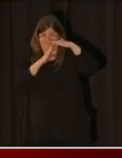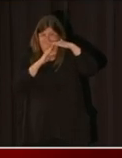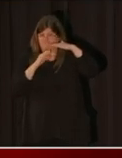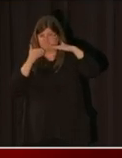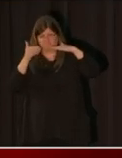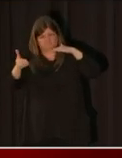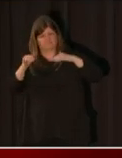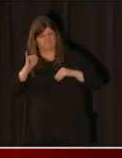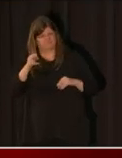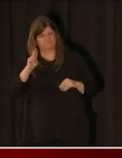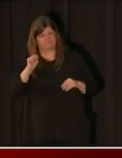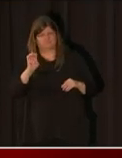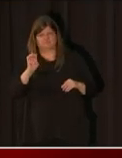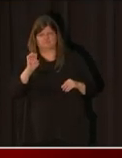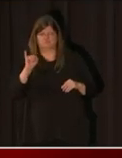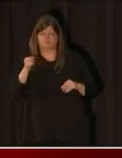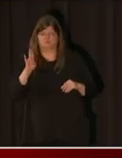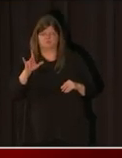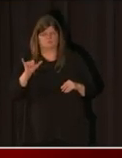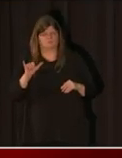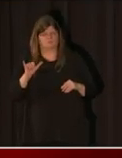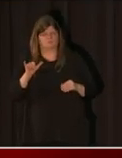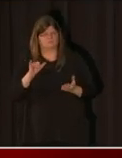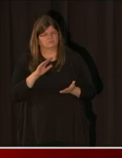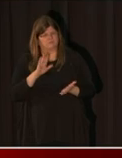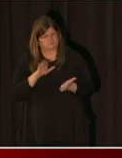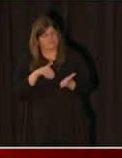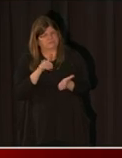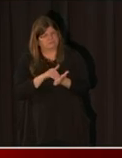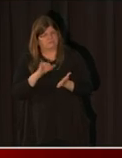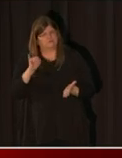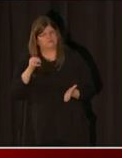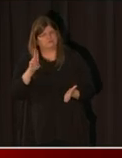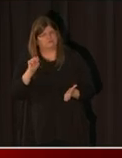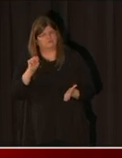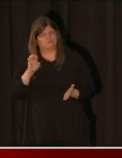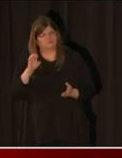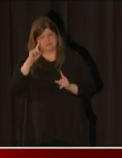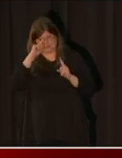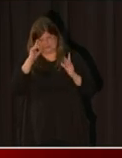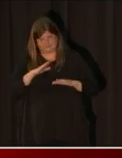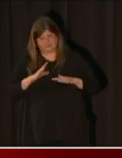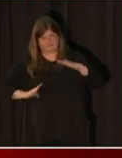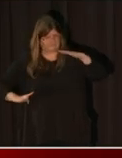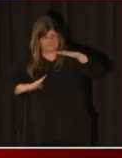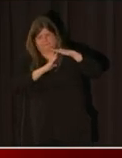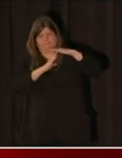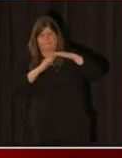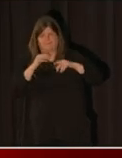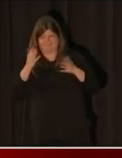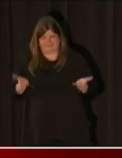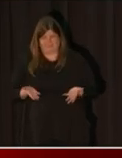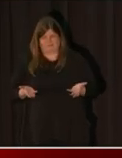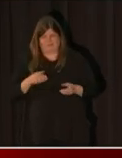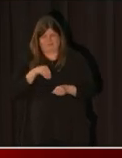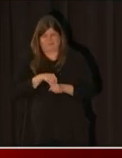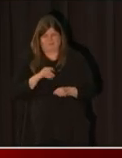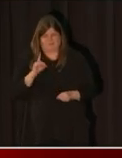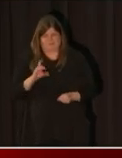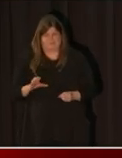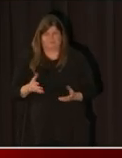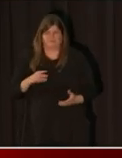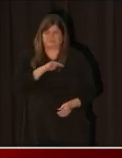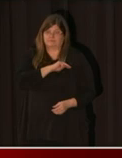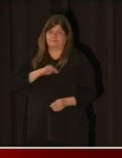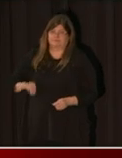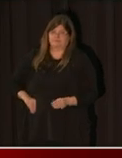June is still where we would anticipate hitting our peak. As the mayor discussed last week, we are trending